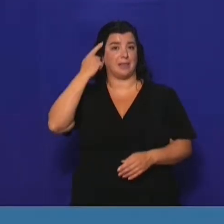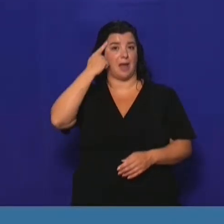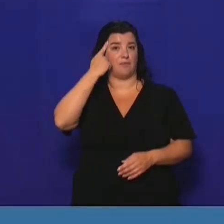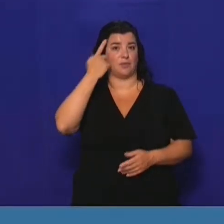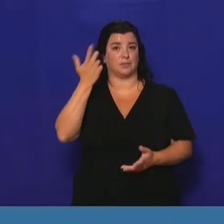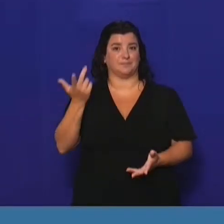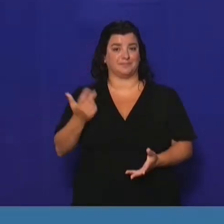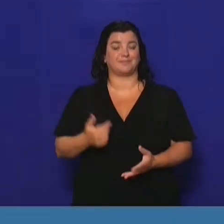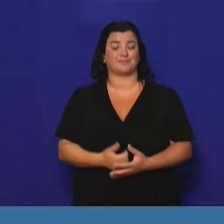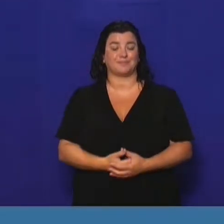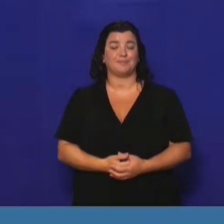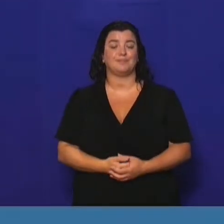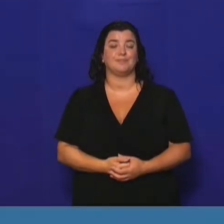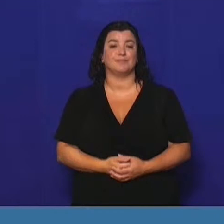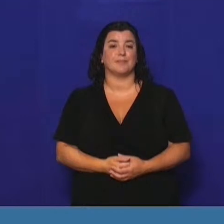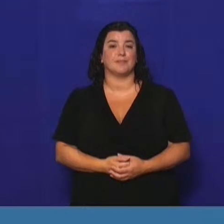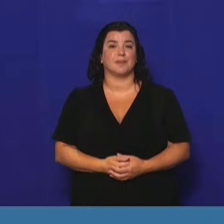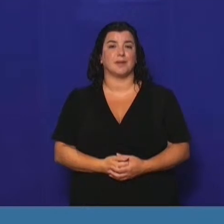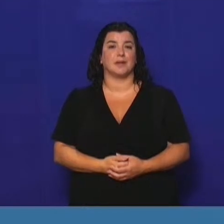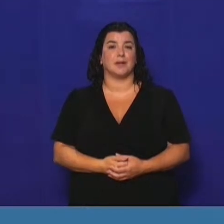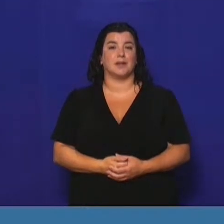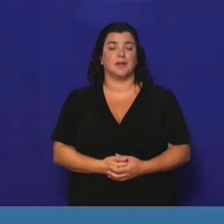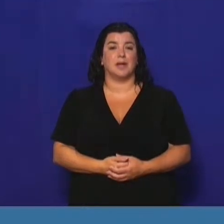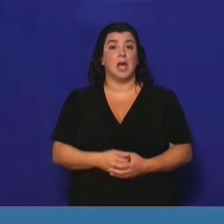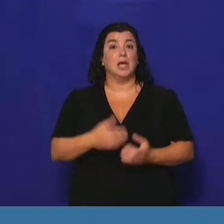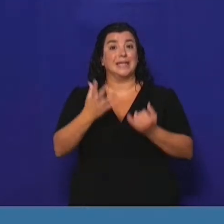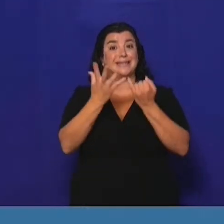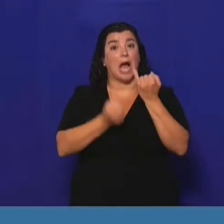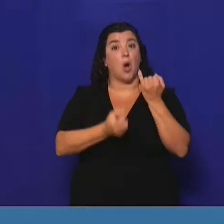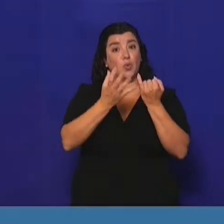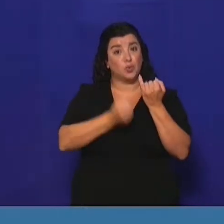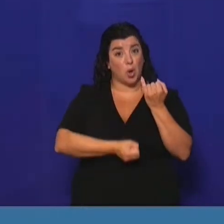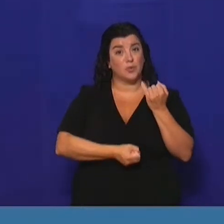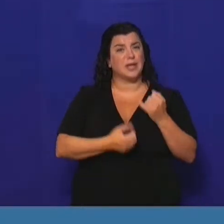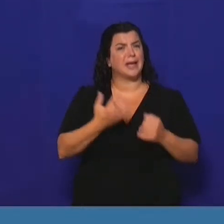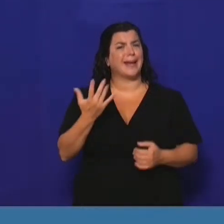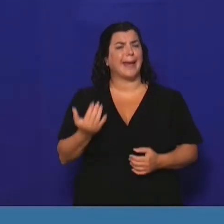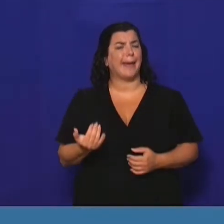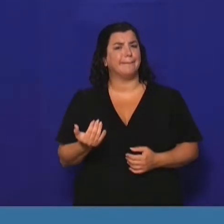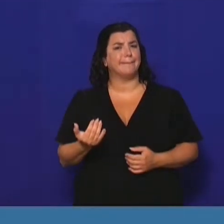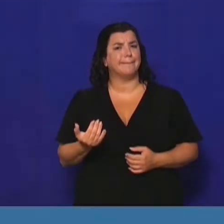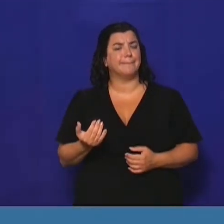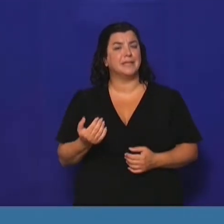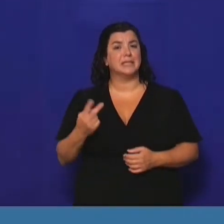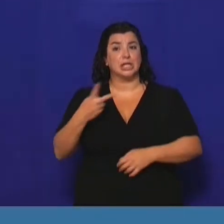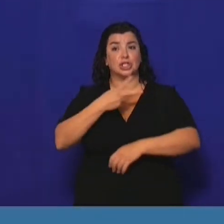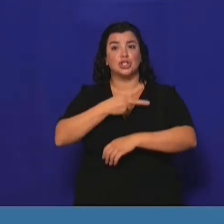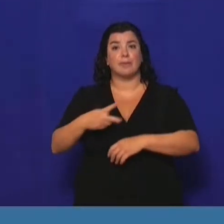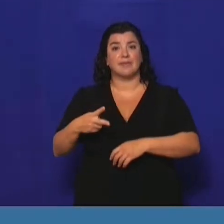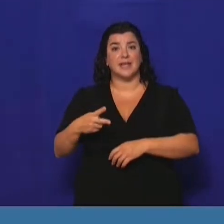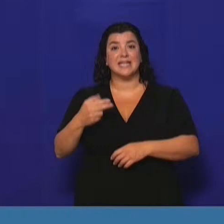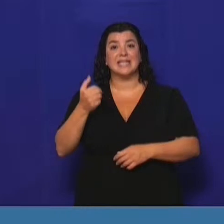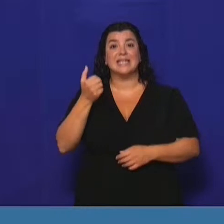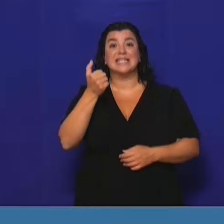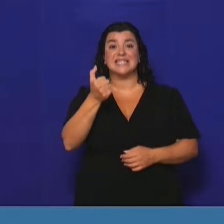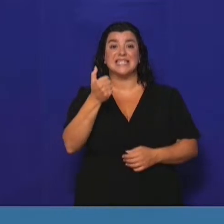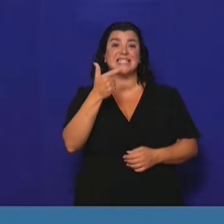ta' ħafna nies propju n-numru ta' downloads li kellna sa issa propju f'ġimagħtejn biss kien ta'